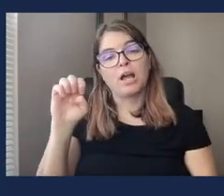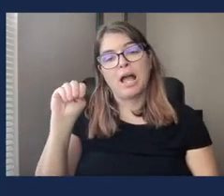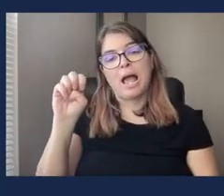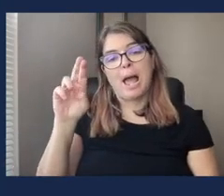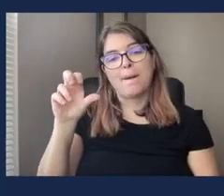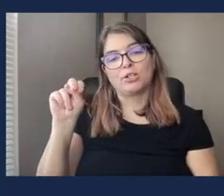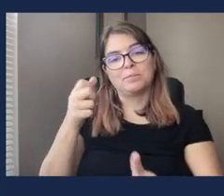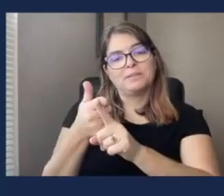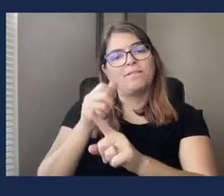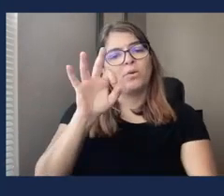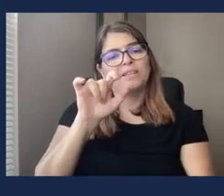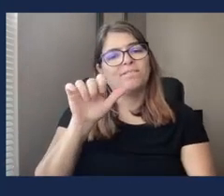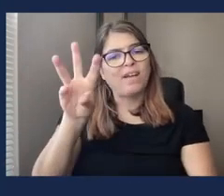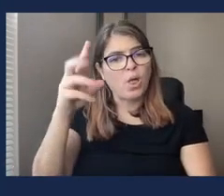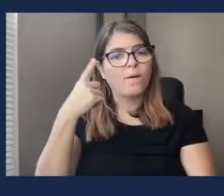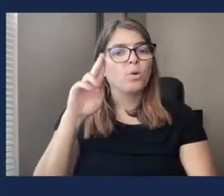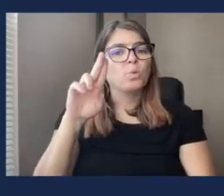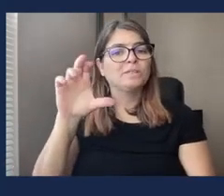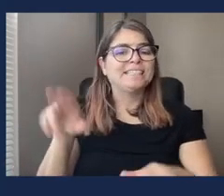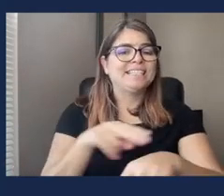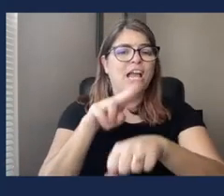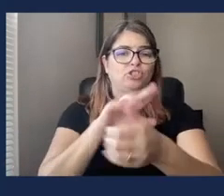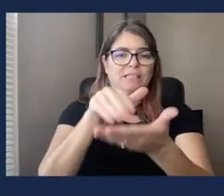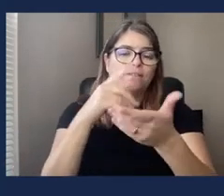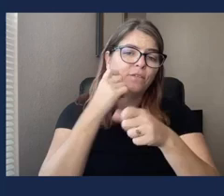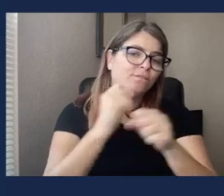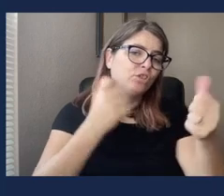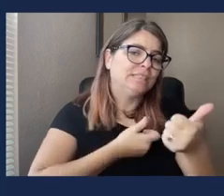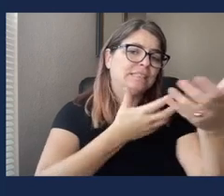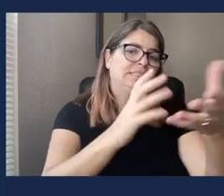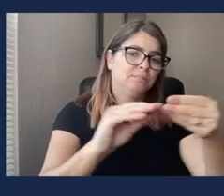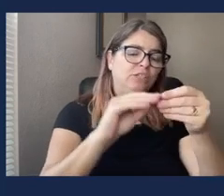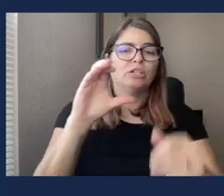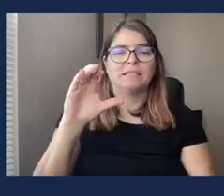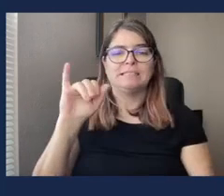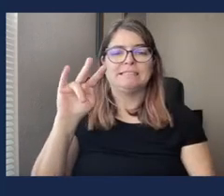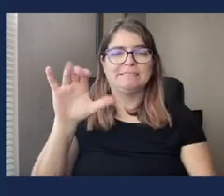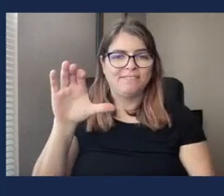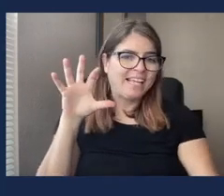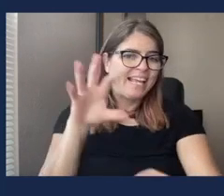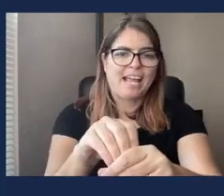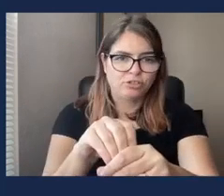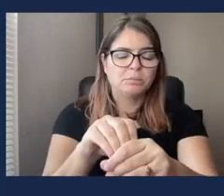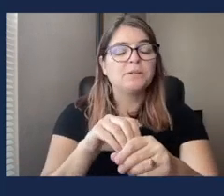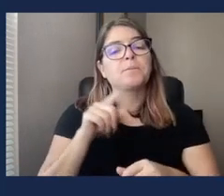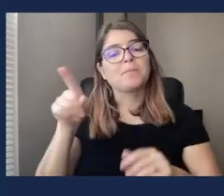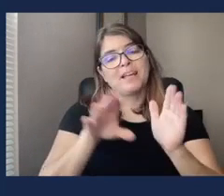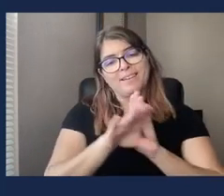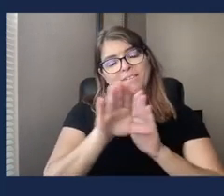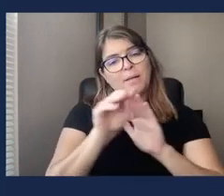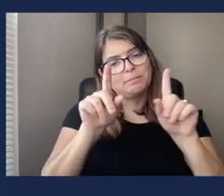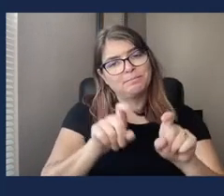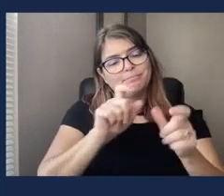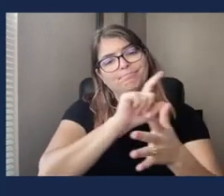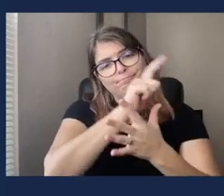fellow for the UC National Center for Free Speech and Civic Engagement. He developed and piloted a series of practical